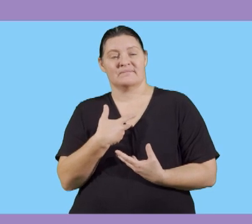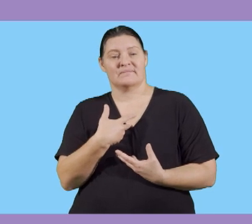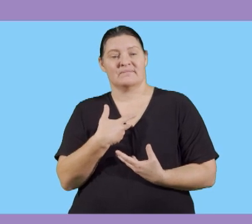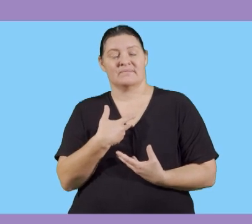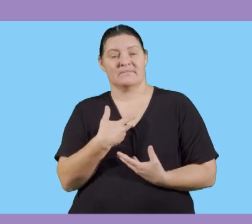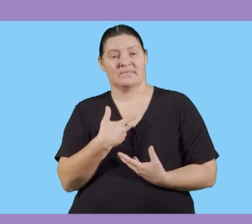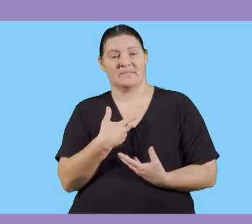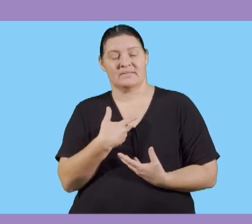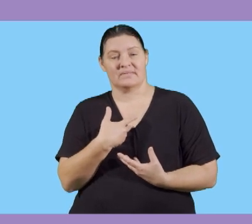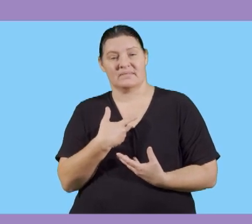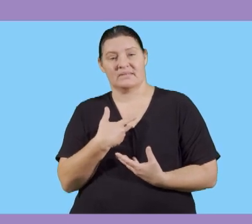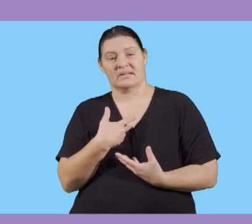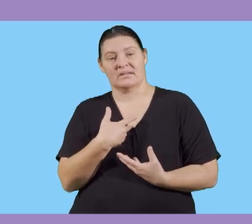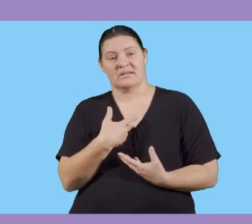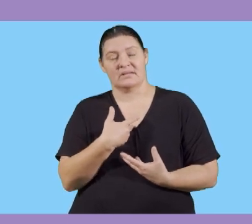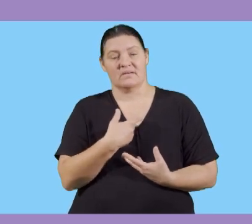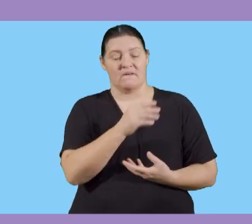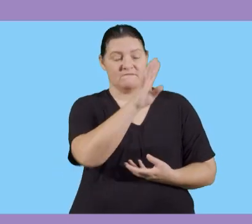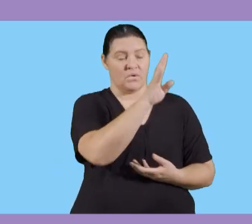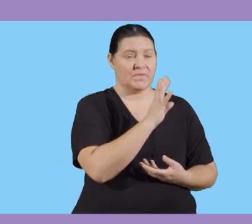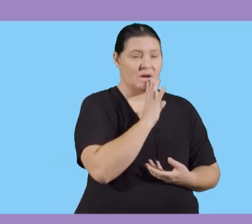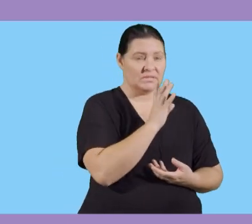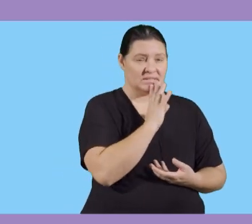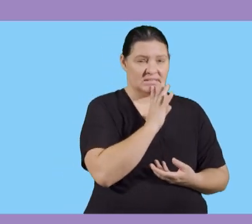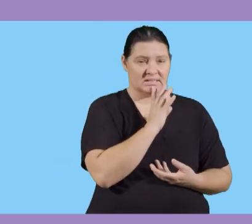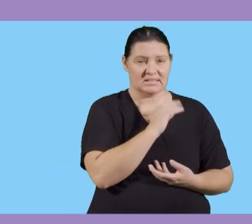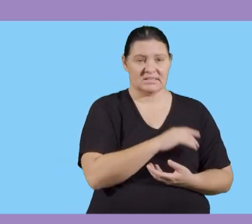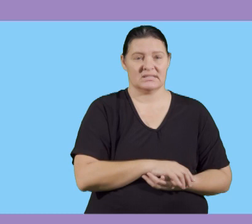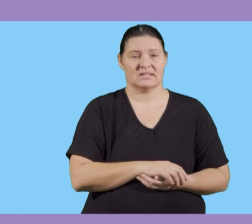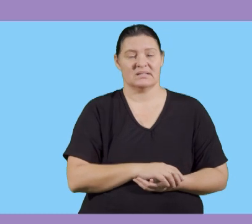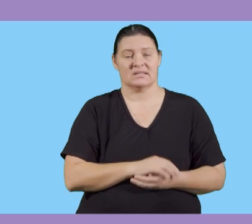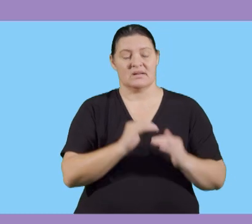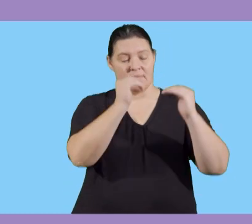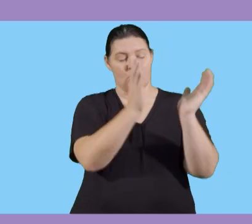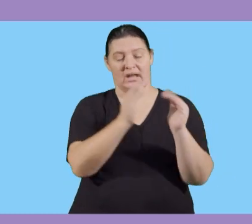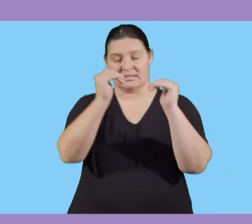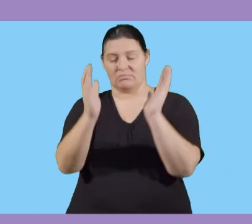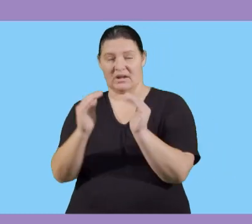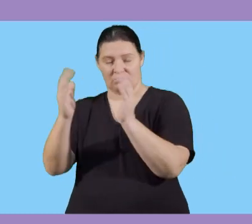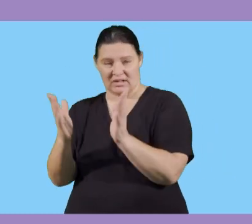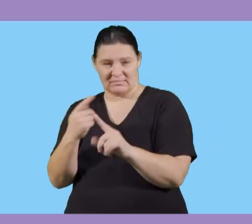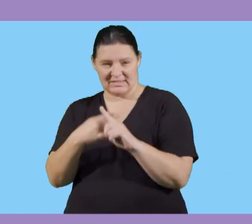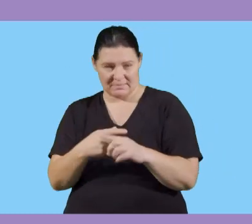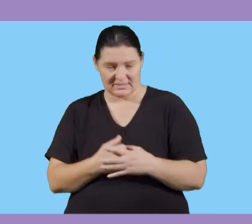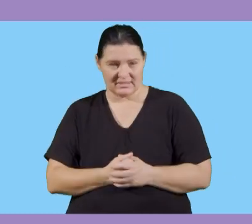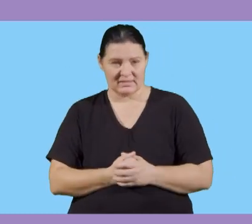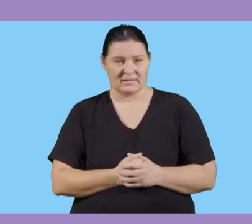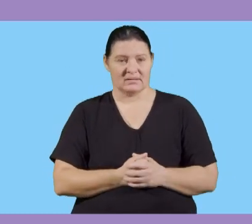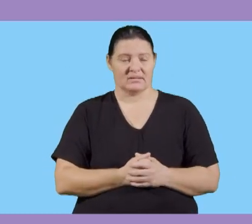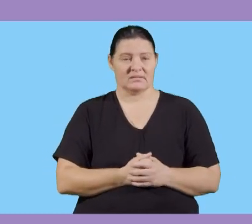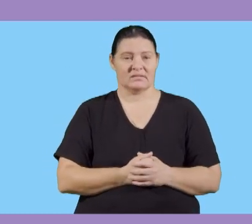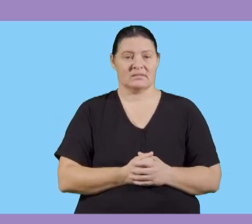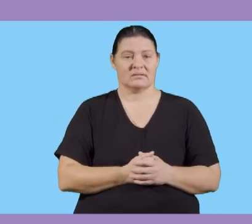so remember, we have 4,000 rands, and can you see how I am using brackets? That is going to be 4,000